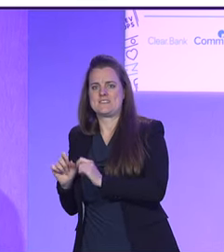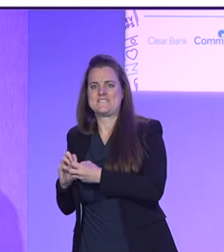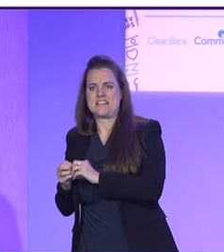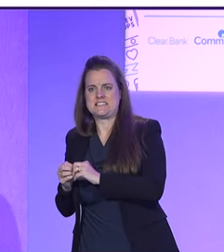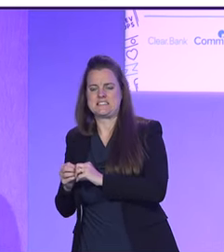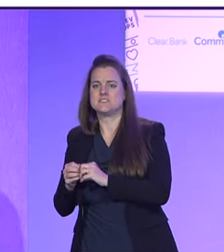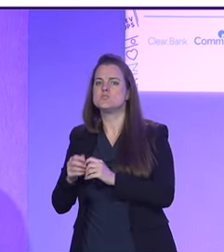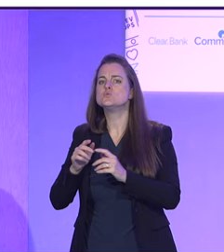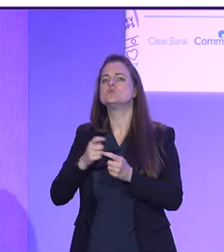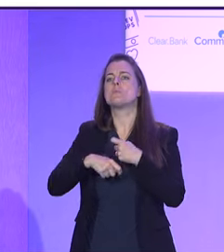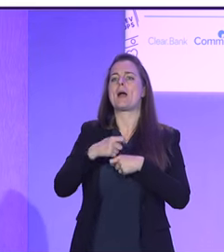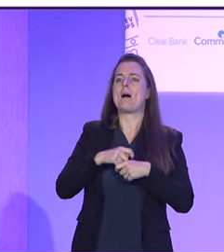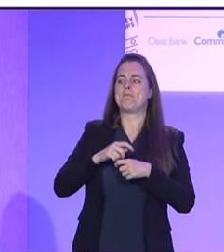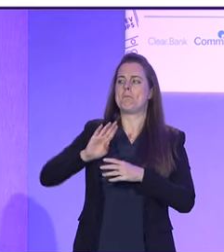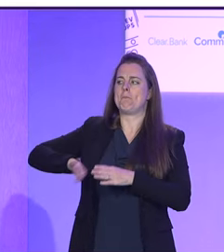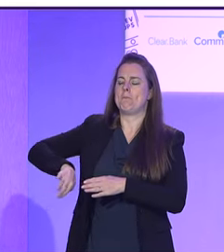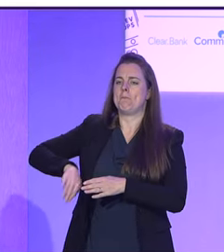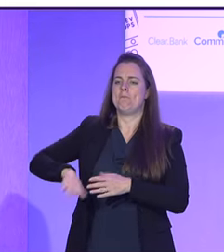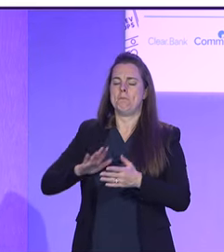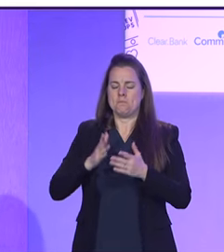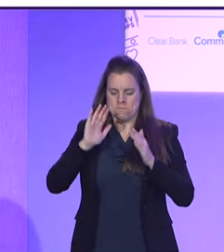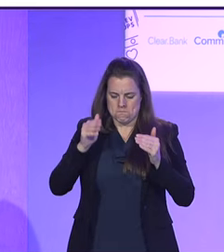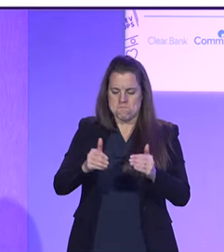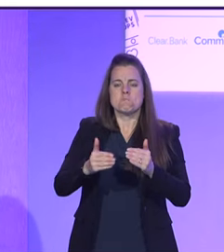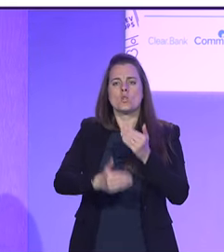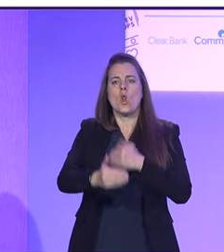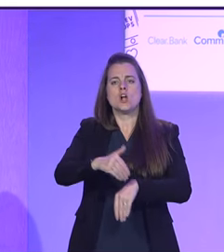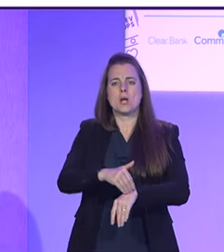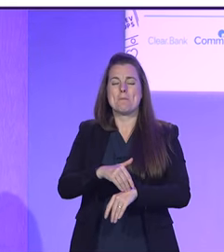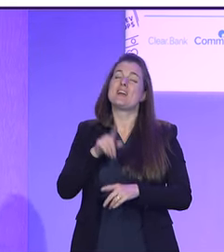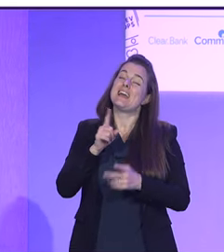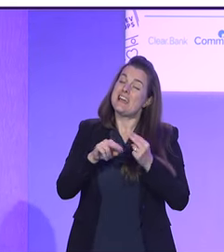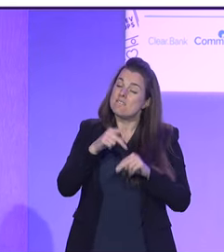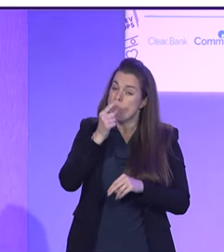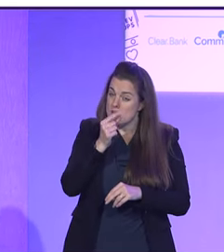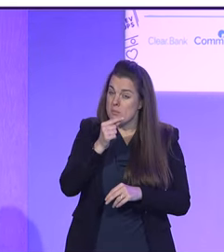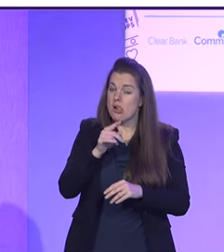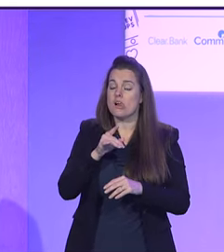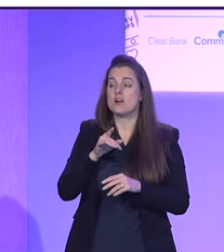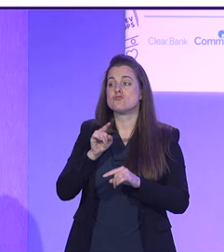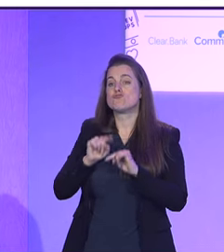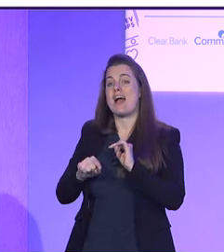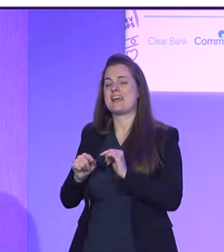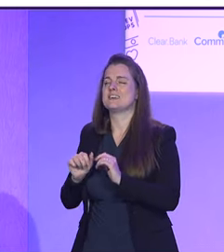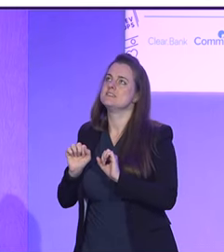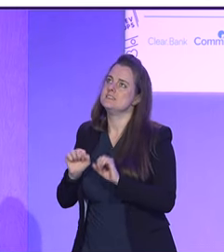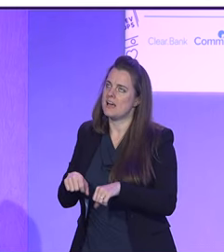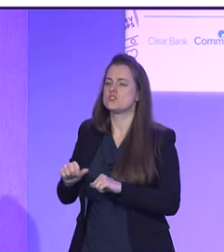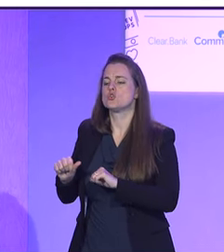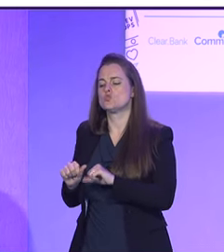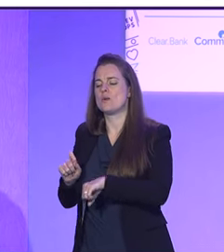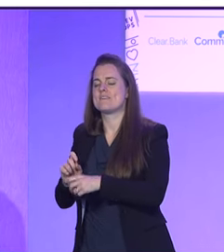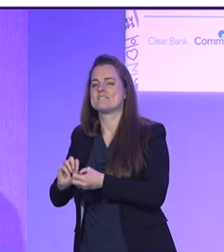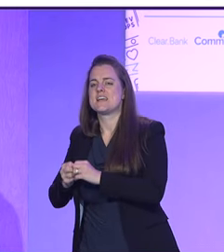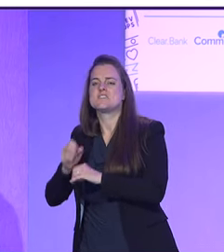can. If you can't, try to implement a fix that won't undermine the long-term solution, but build towards it. So